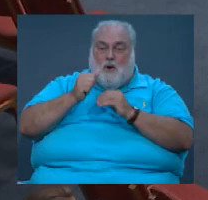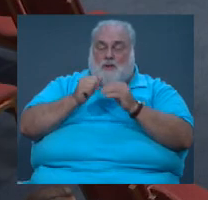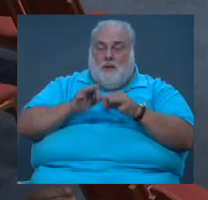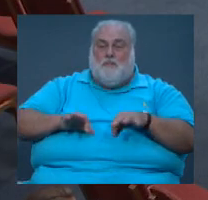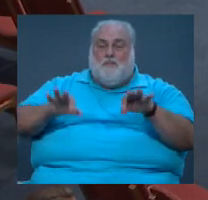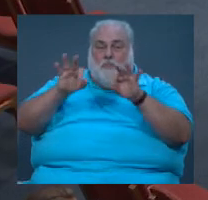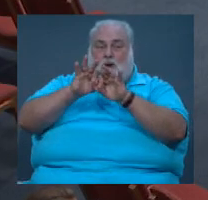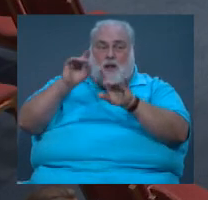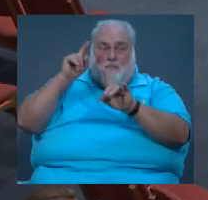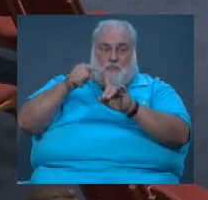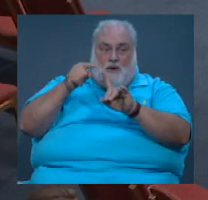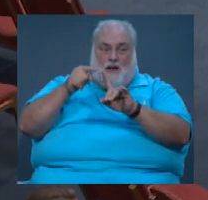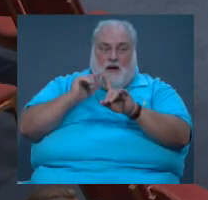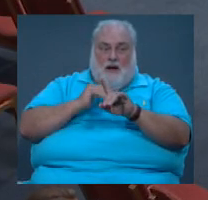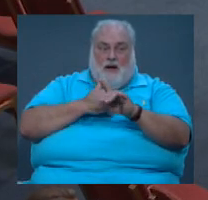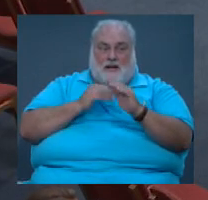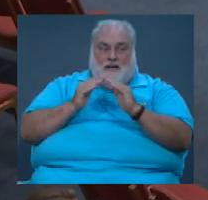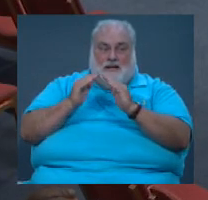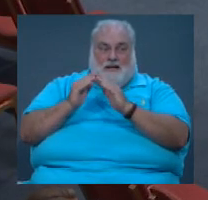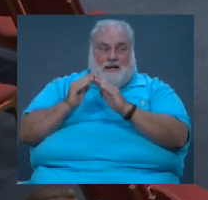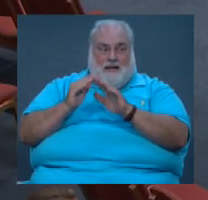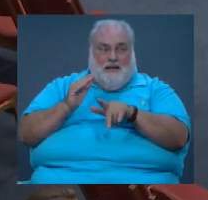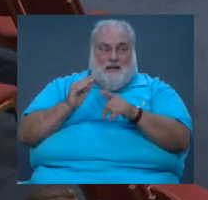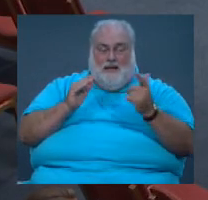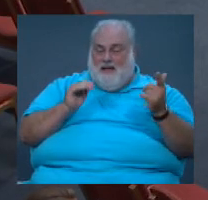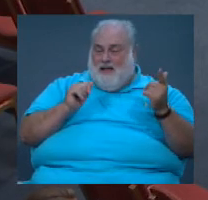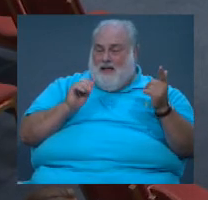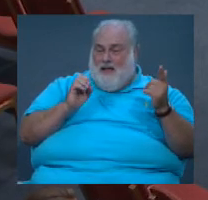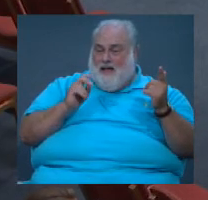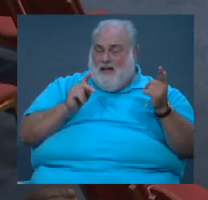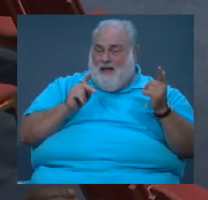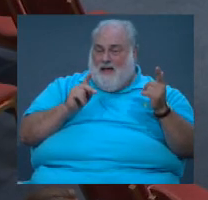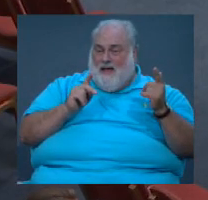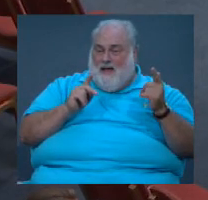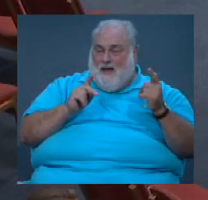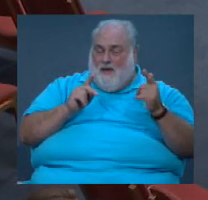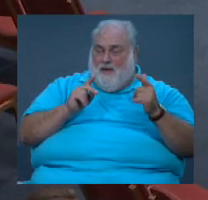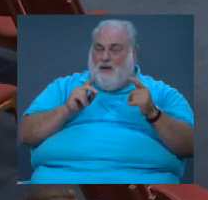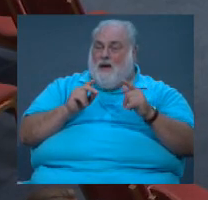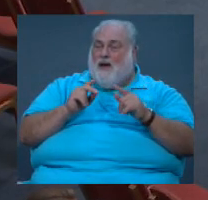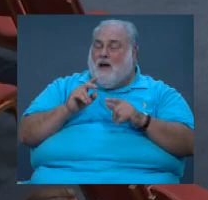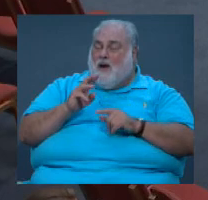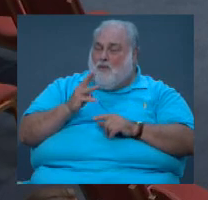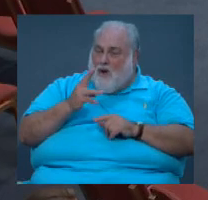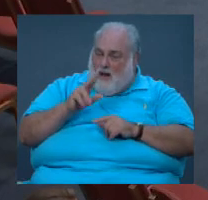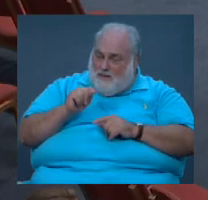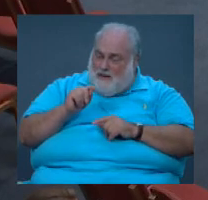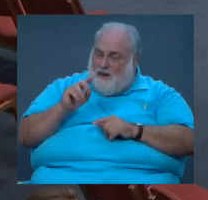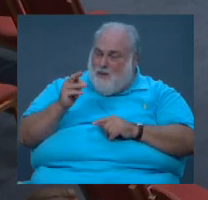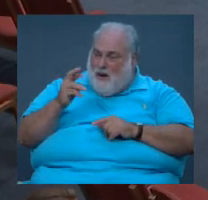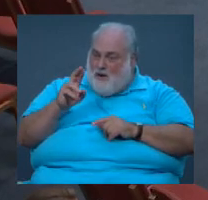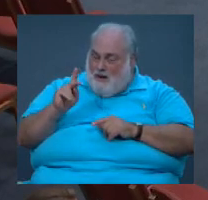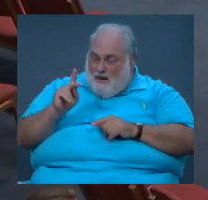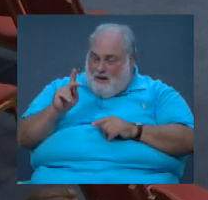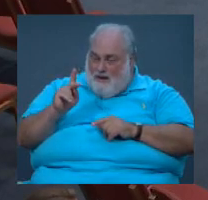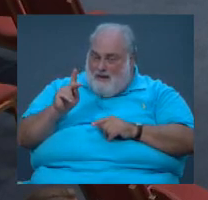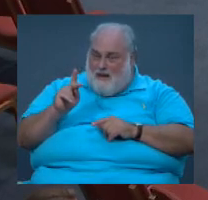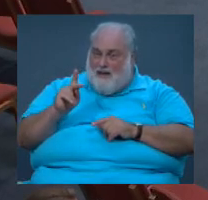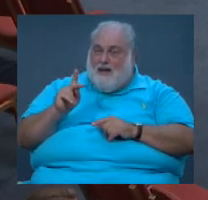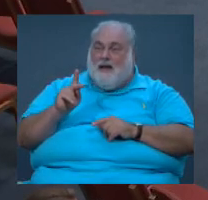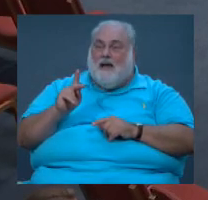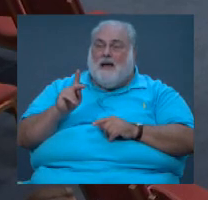right now. Director Adcock, as I shared with Director Wright and Wyrick a few minutes ago, so I don't know if you didn't hear me or